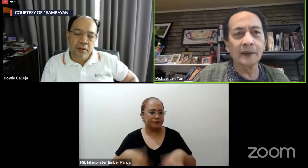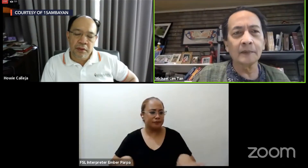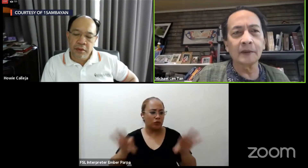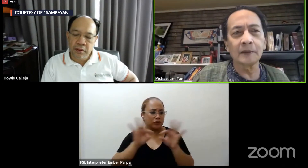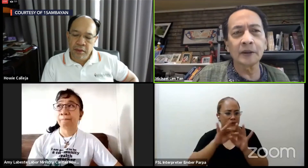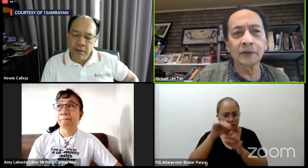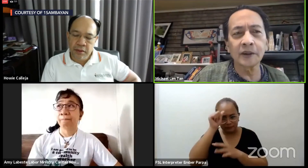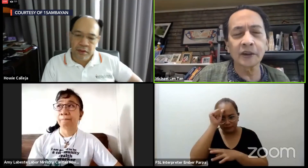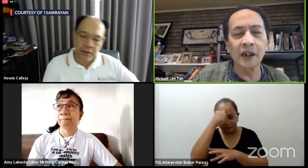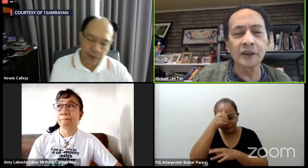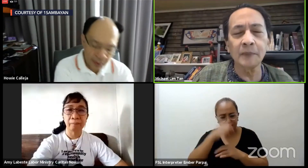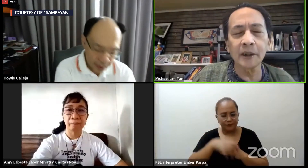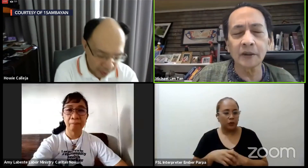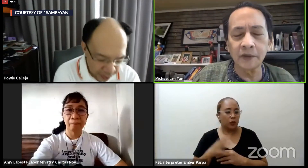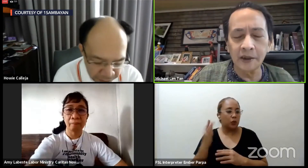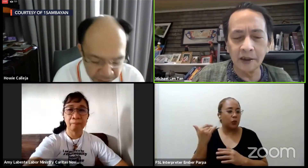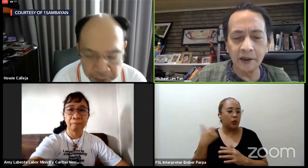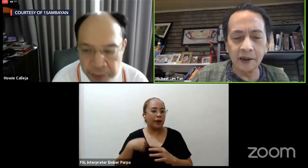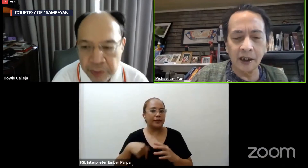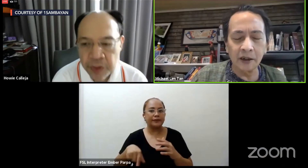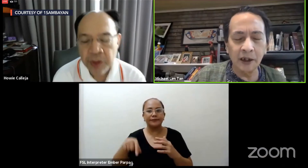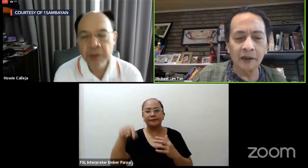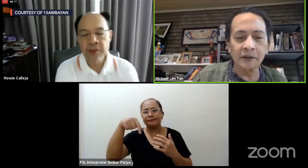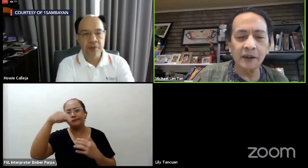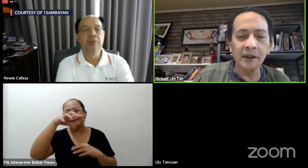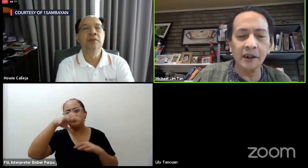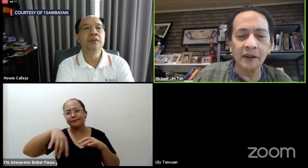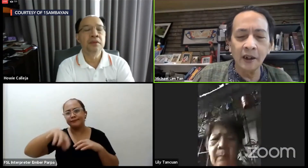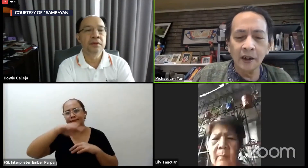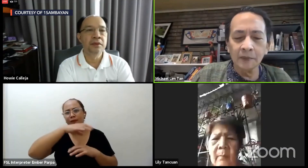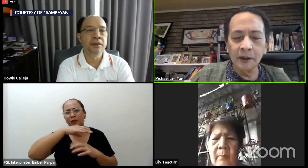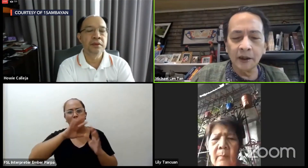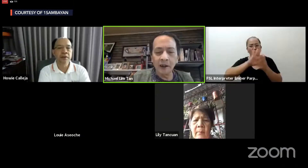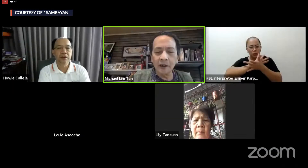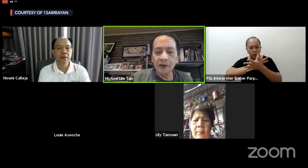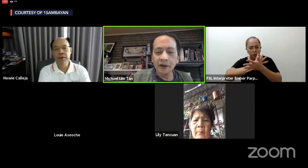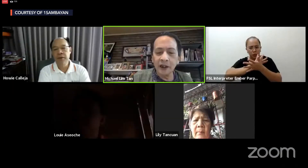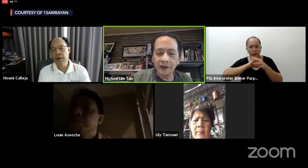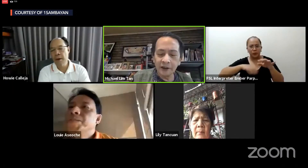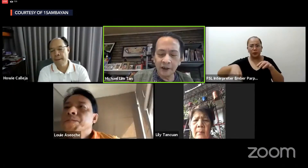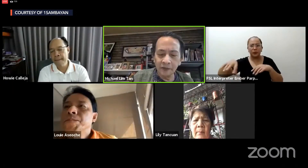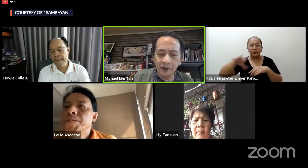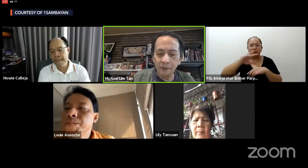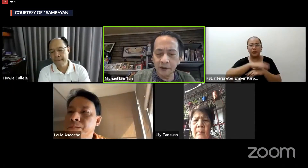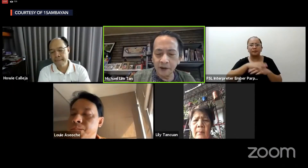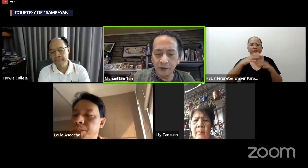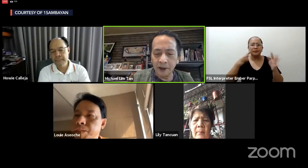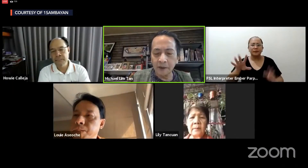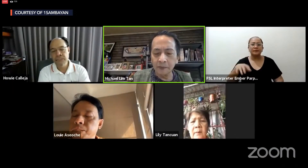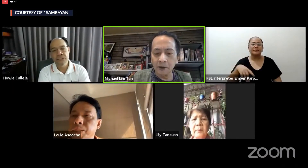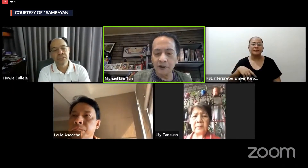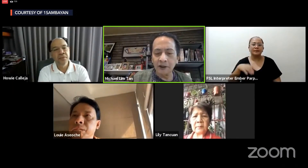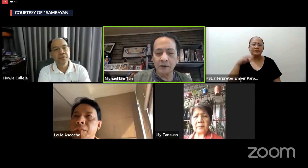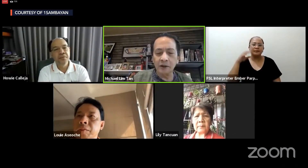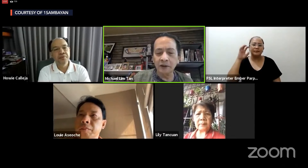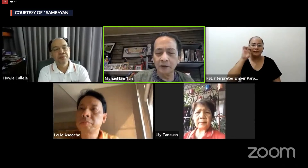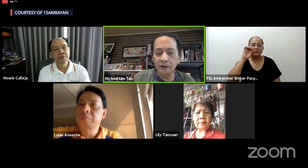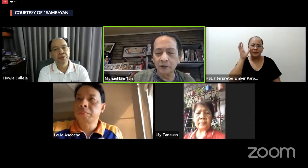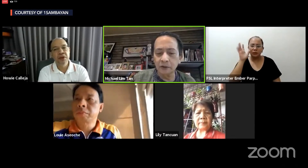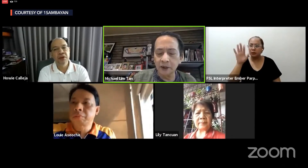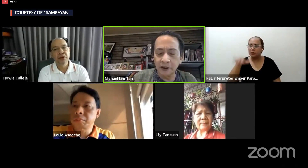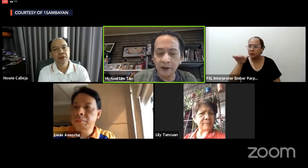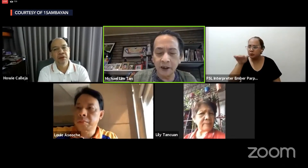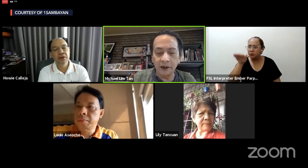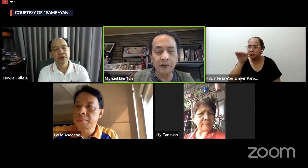reminders. Because we're surrounded by COVID-19, araw-araw na lang yan. But she has several important wake-up calls that I